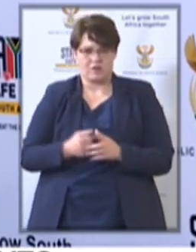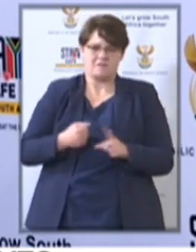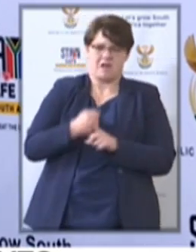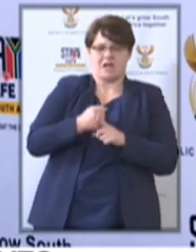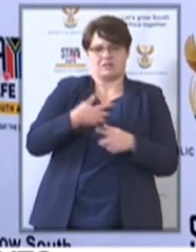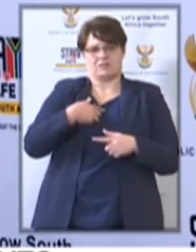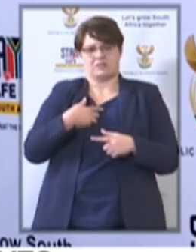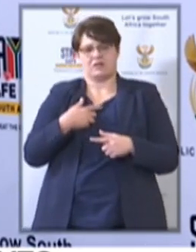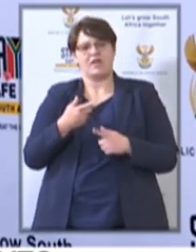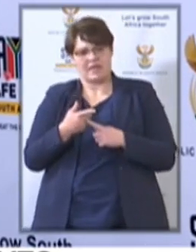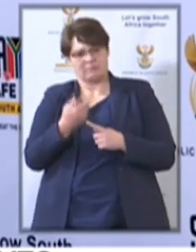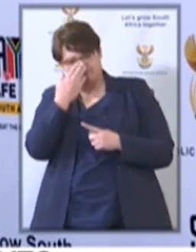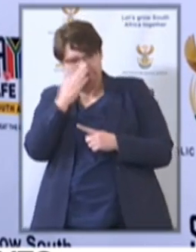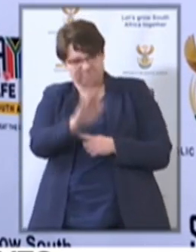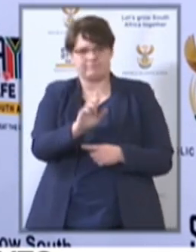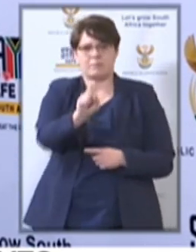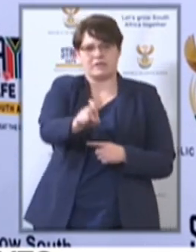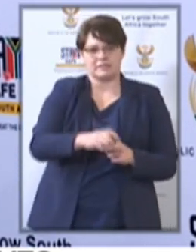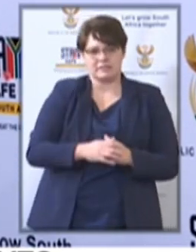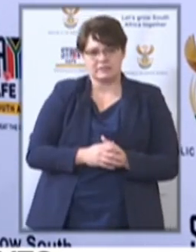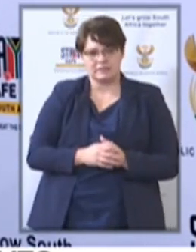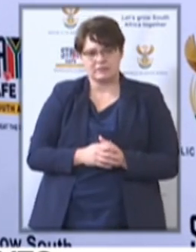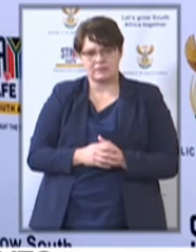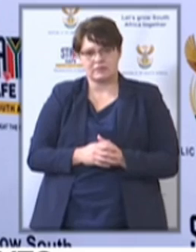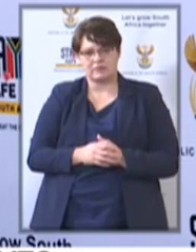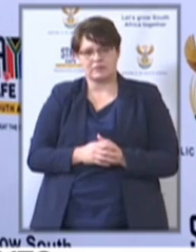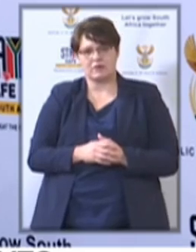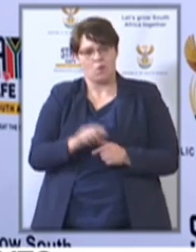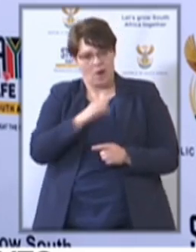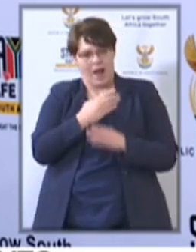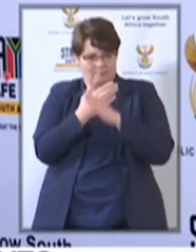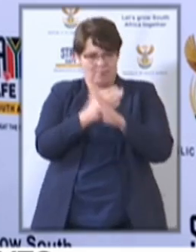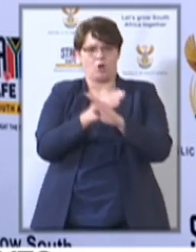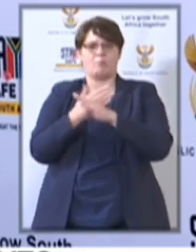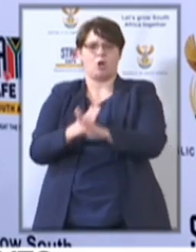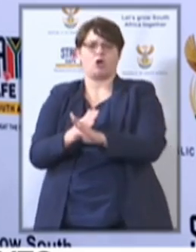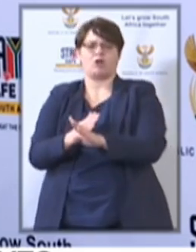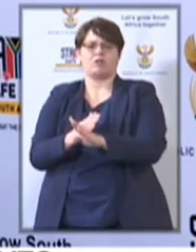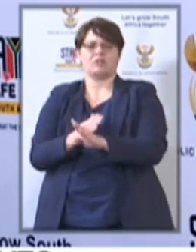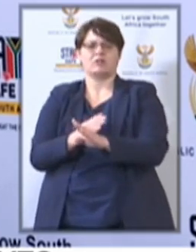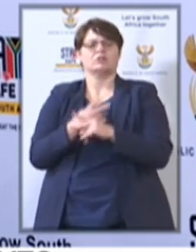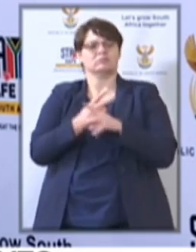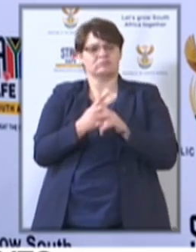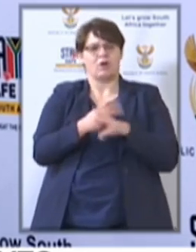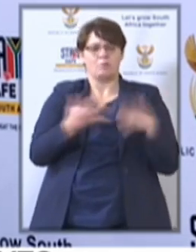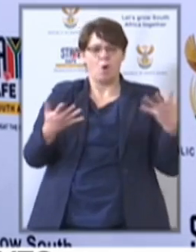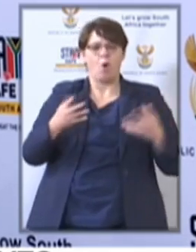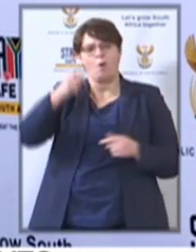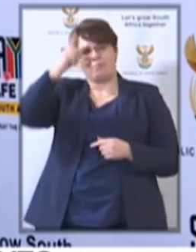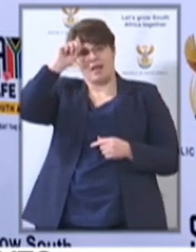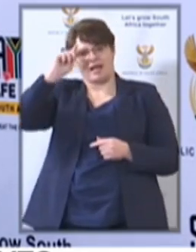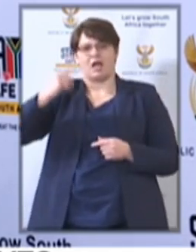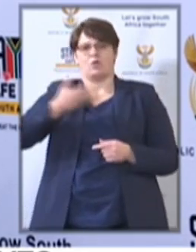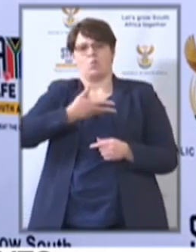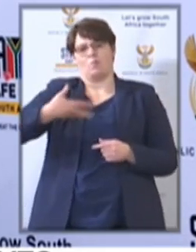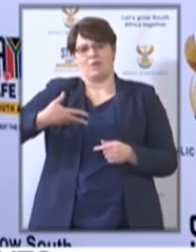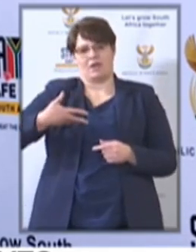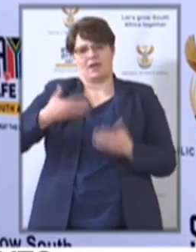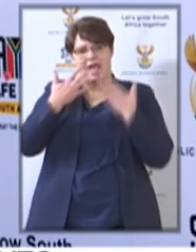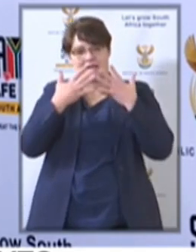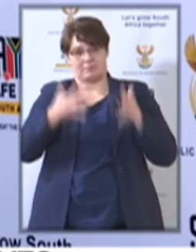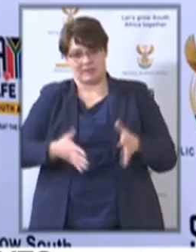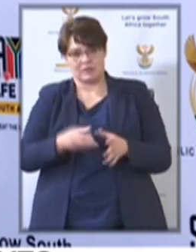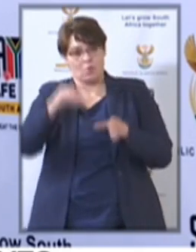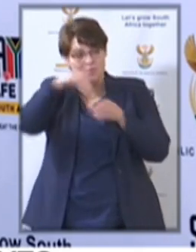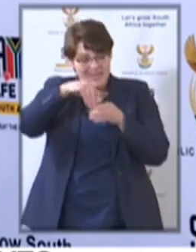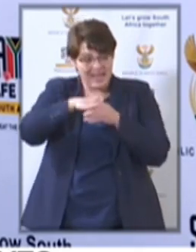issues that need to be confronted, that are an impediment to the production of more black and women academics in